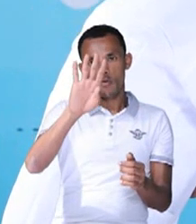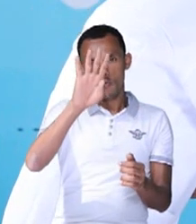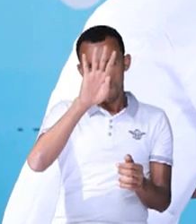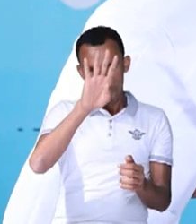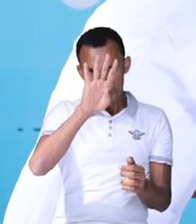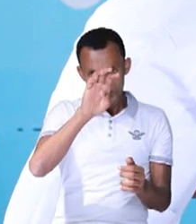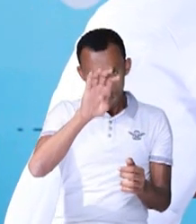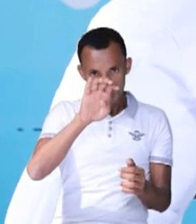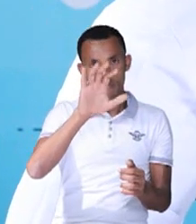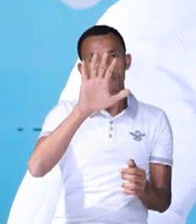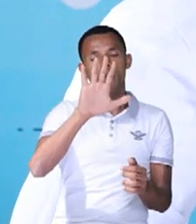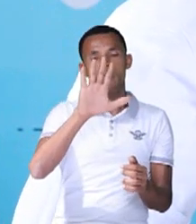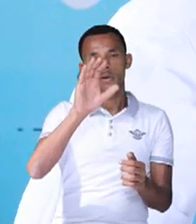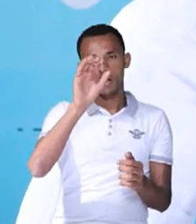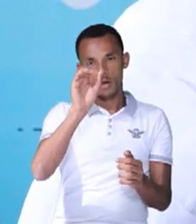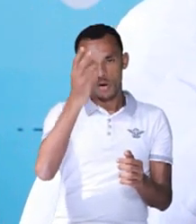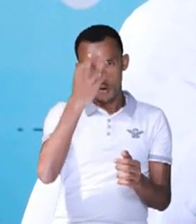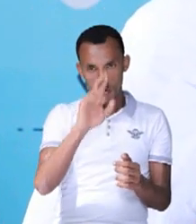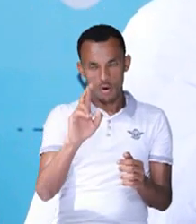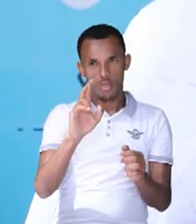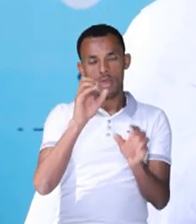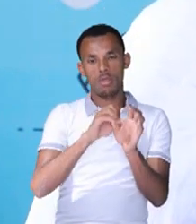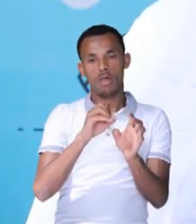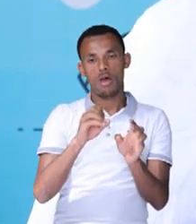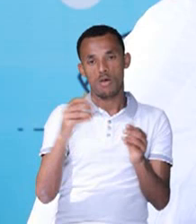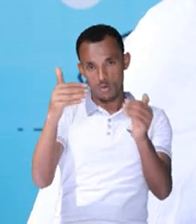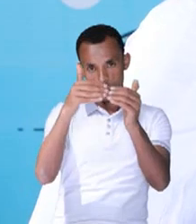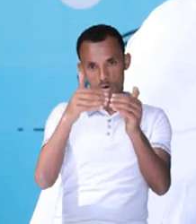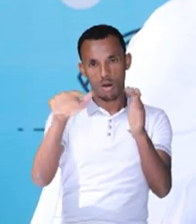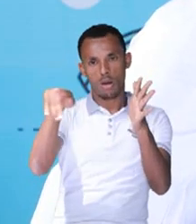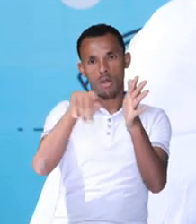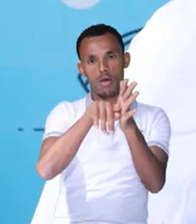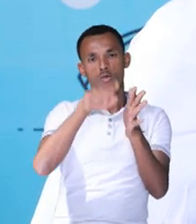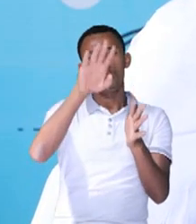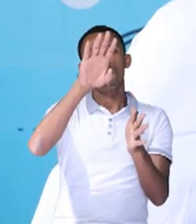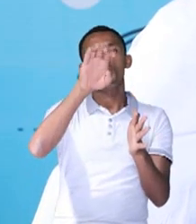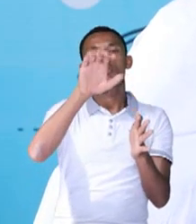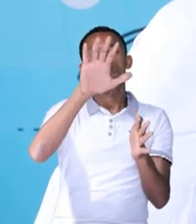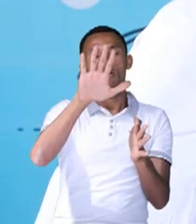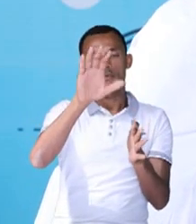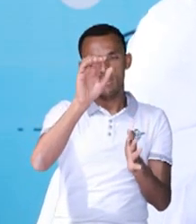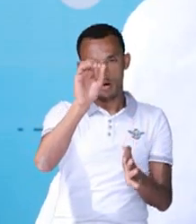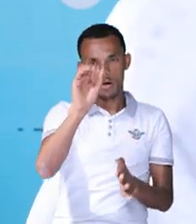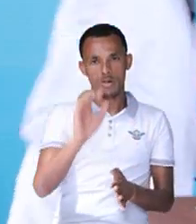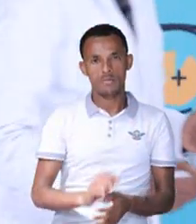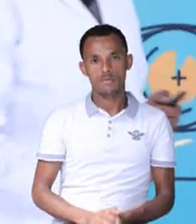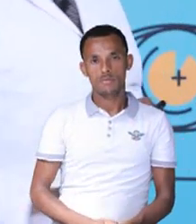45 degree, or theta to be is equal to negative 45 degree it will be.